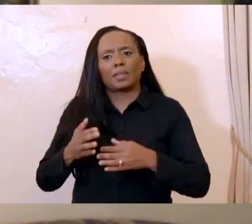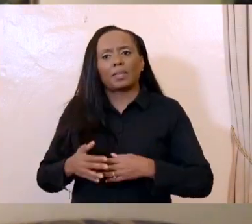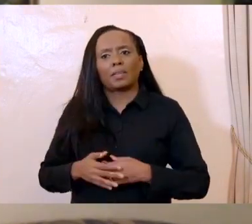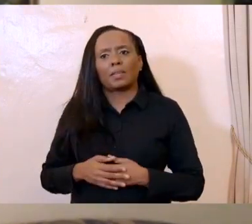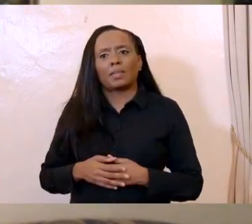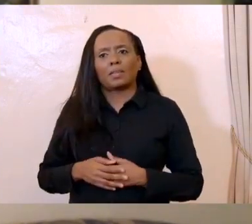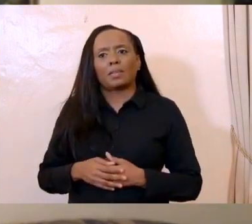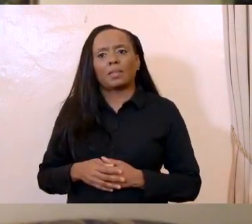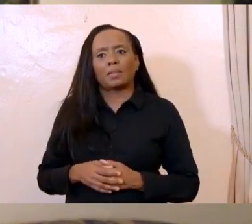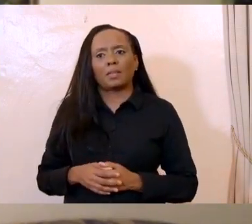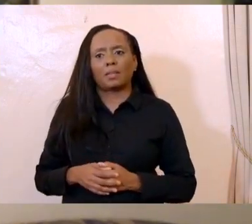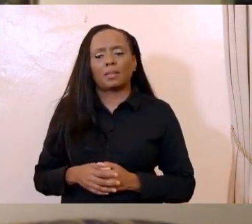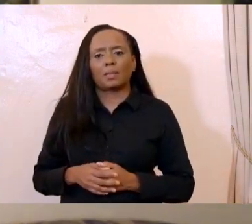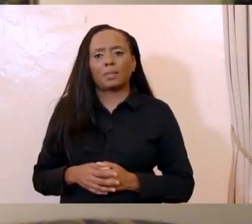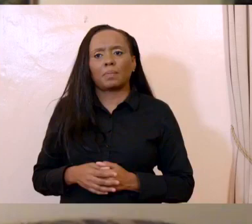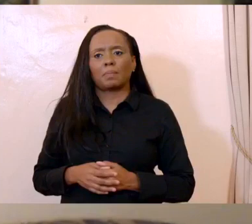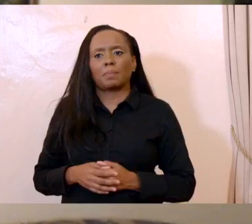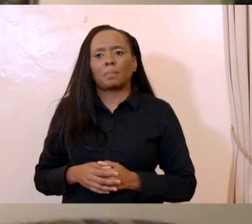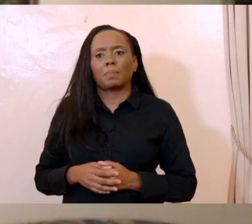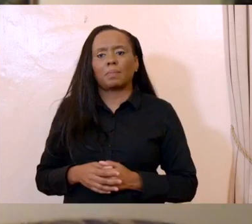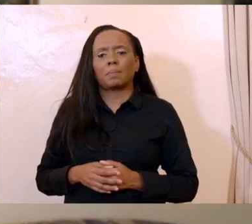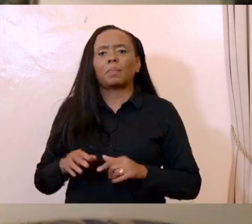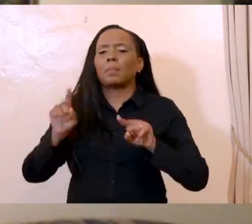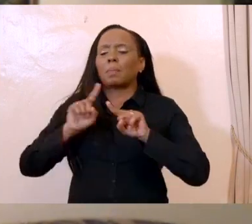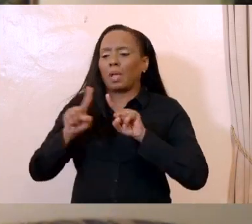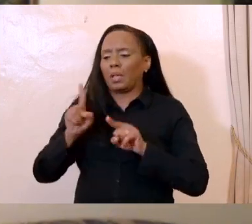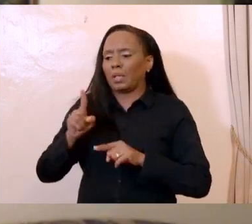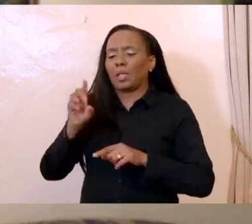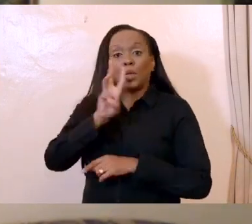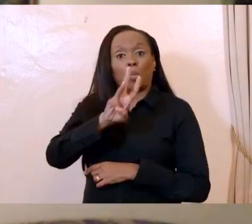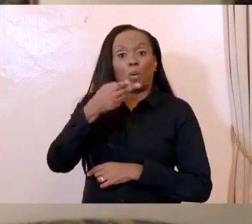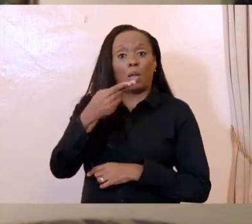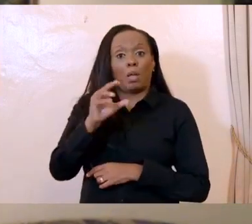our feet nonetheless. In the same way that the World Health